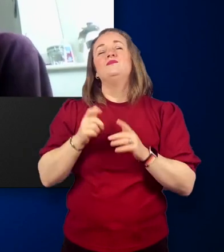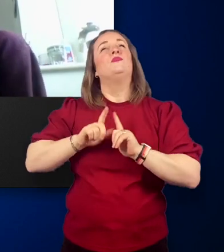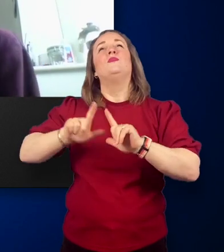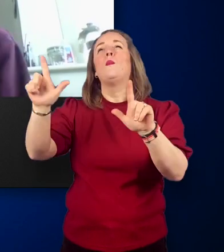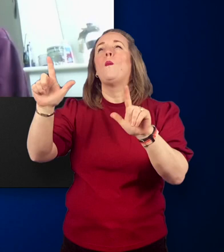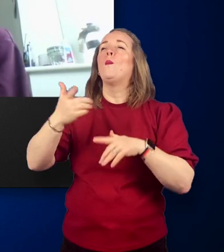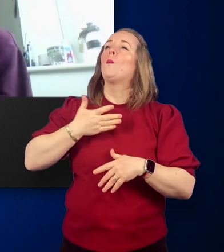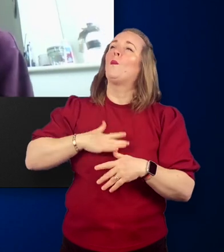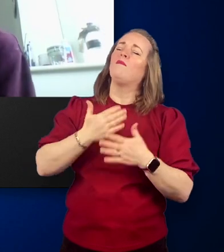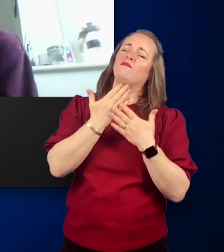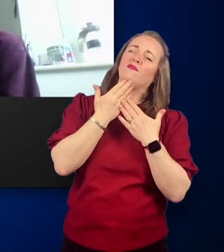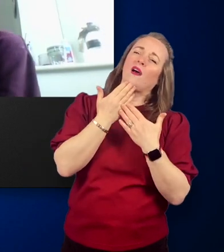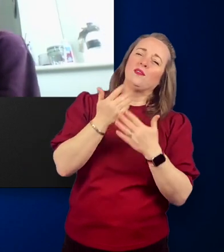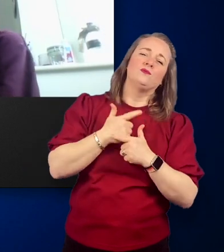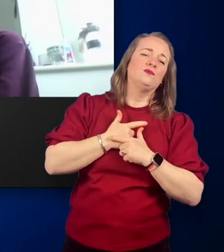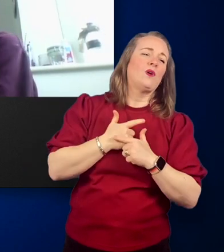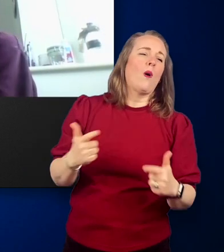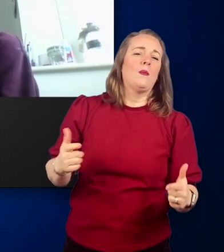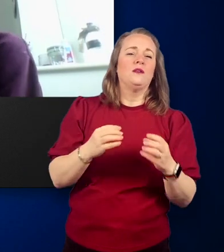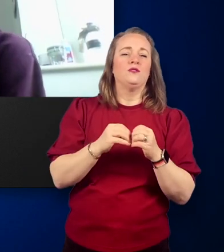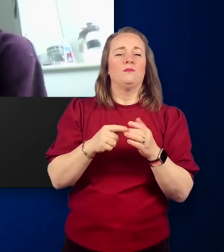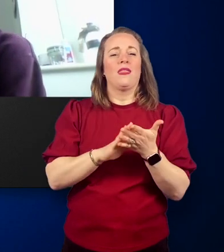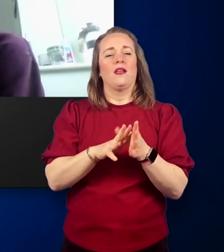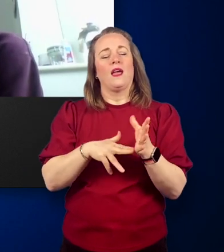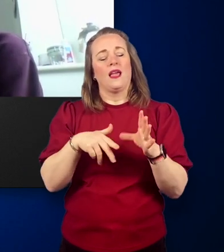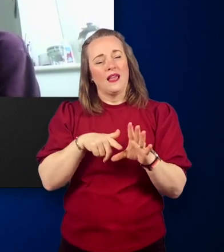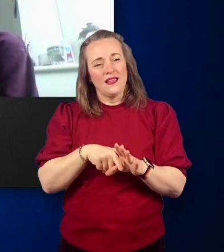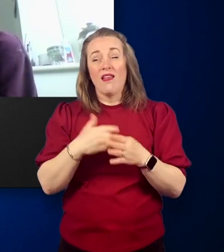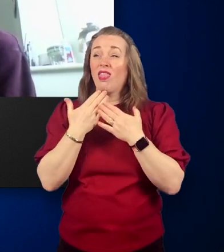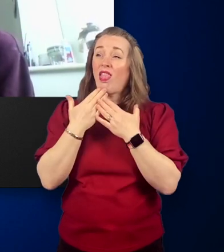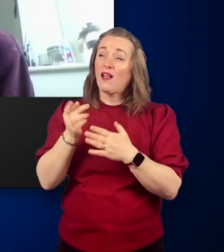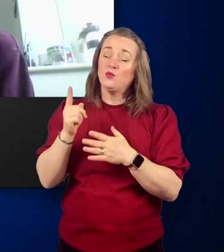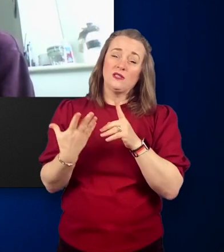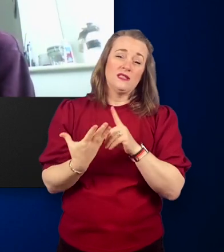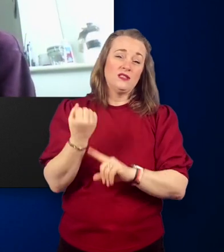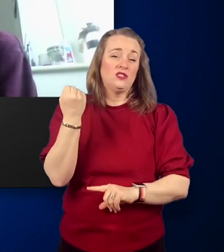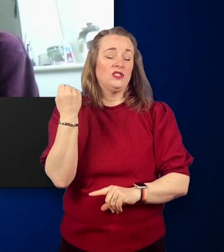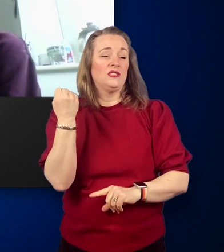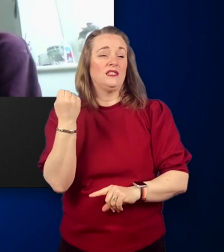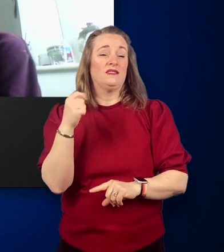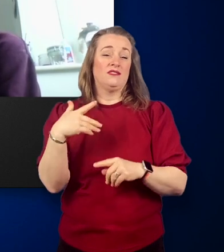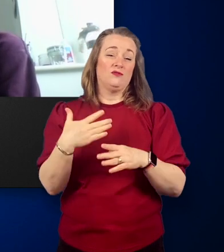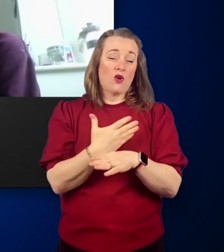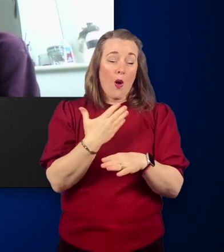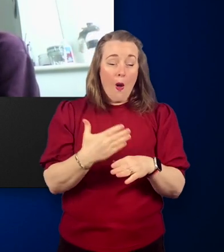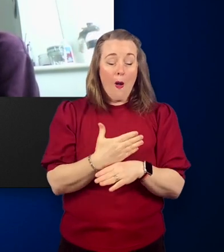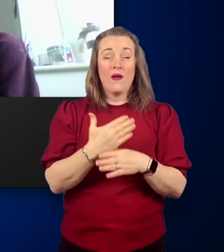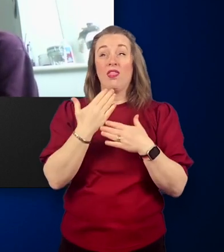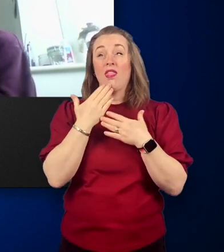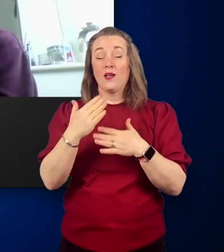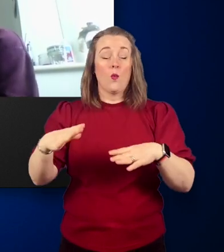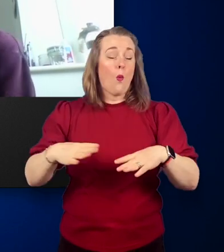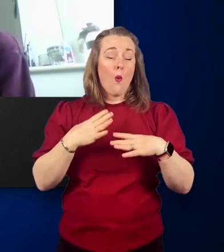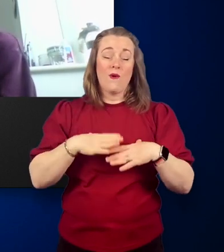Lord, I want to thank you so much for Bethany. Thank you that she got this job and that she's doing